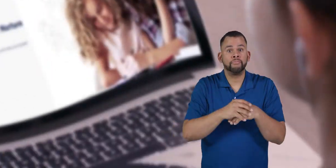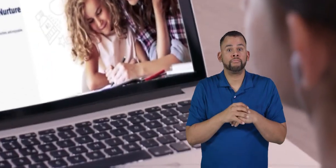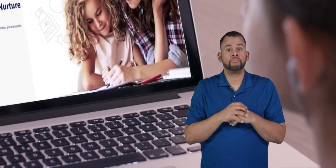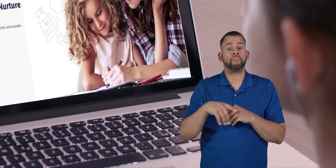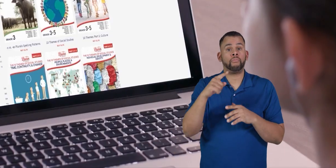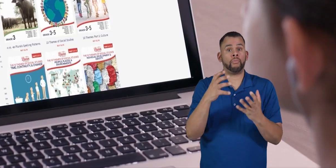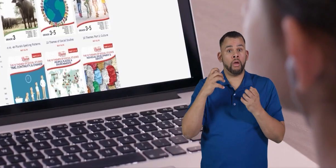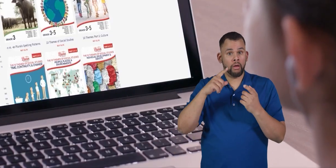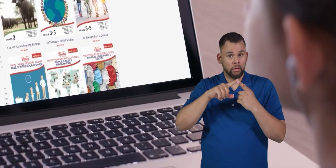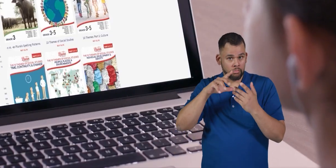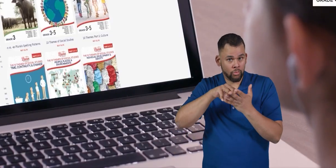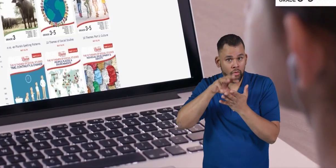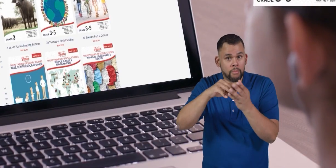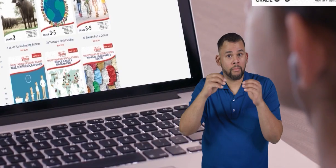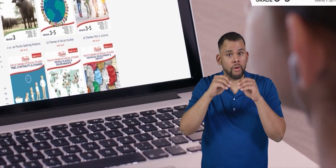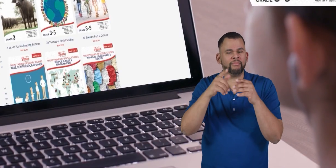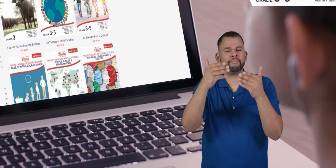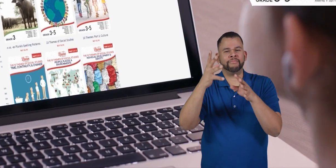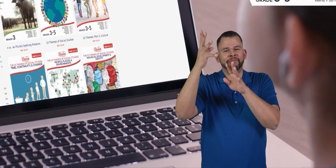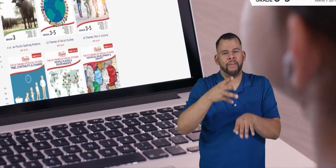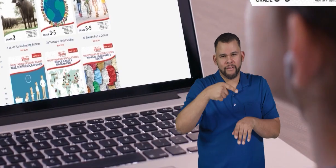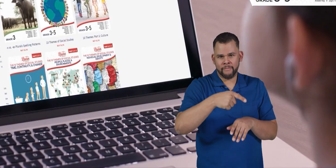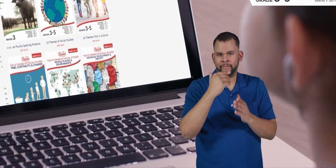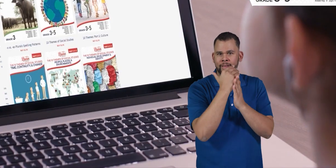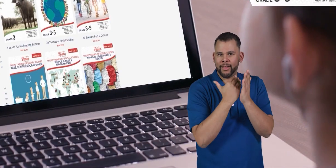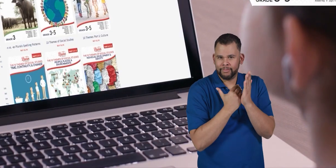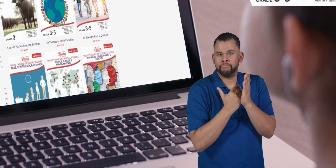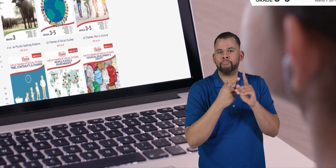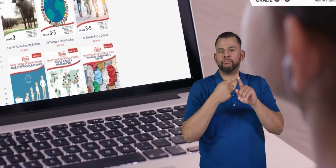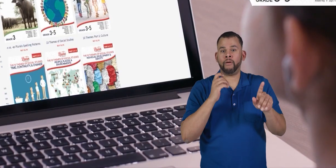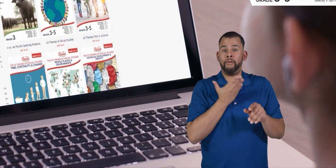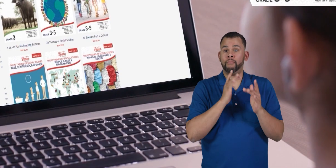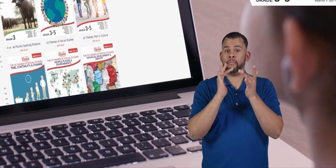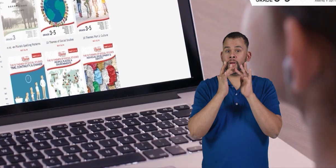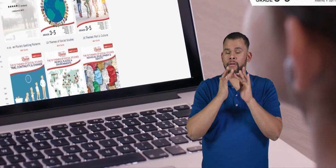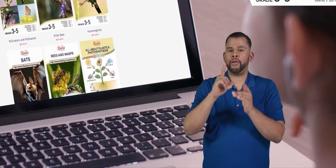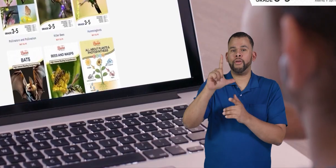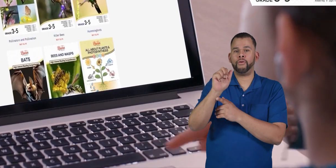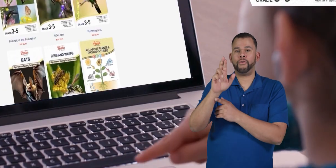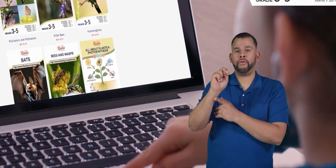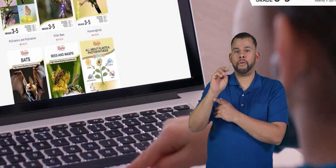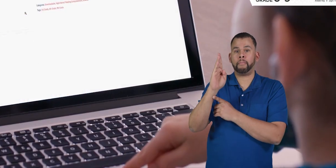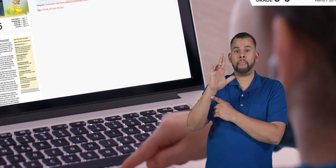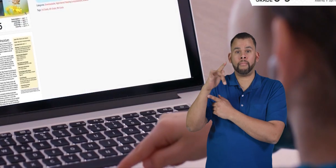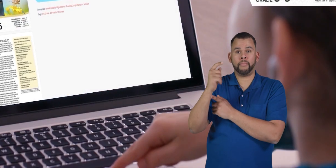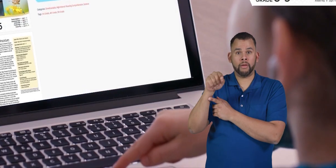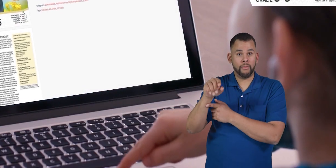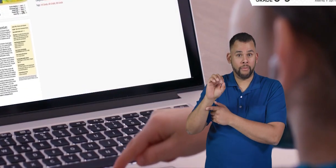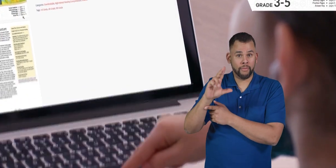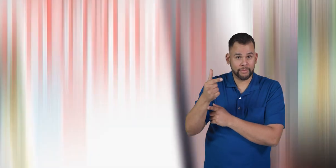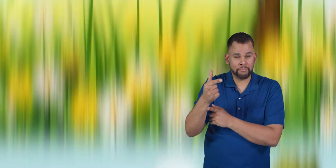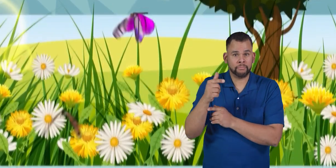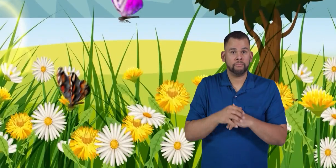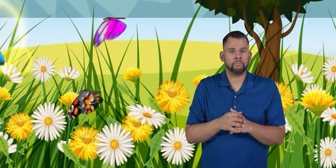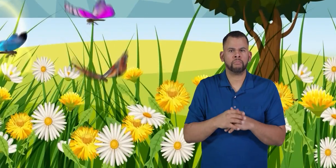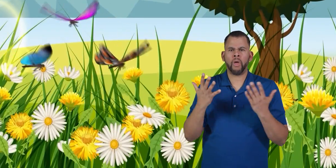if you want to read along with us you can download this lesson plan from our website learnbright.org